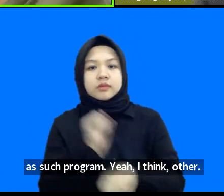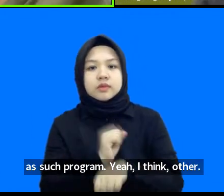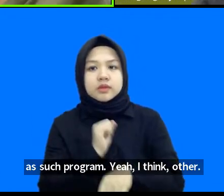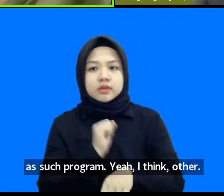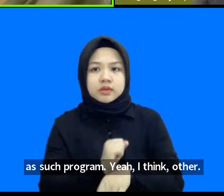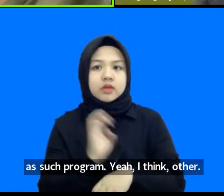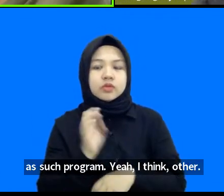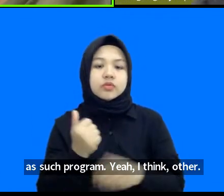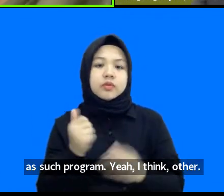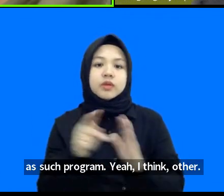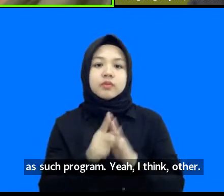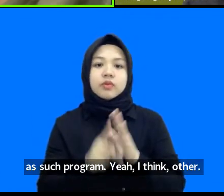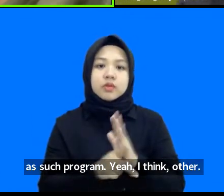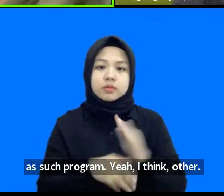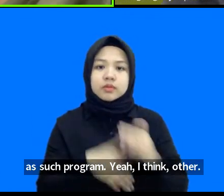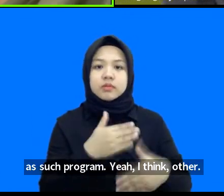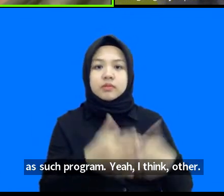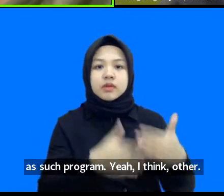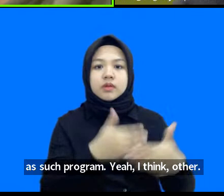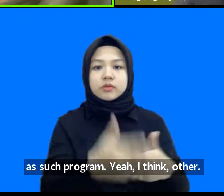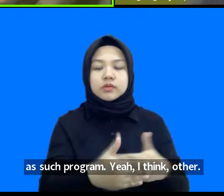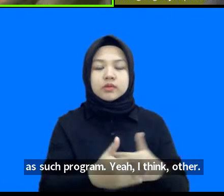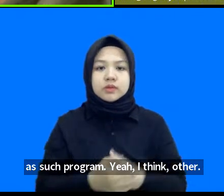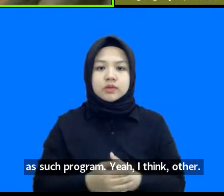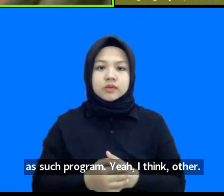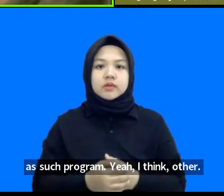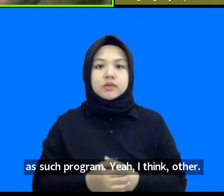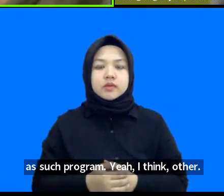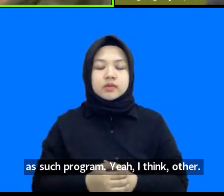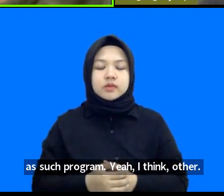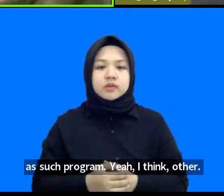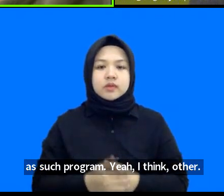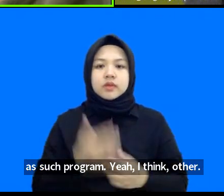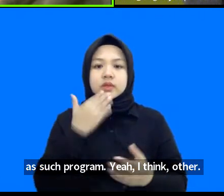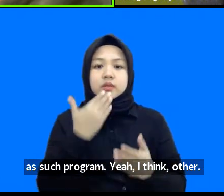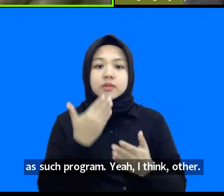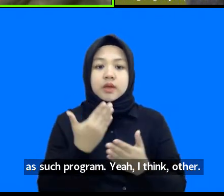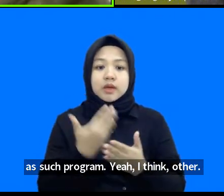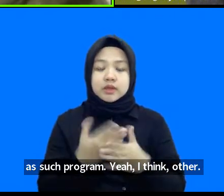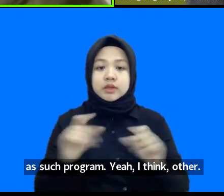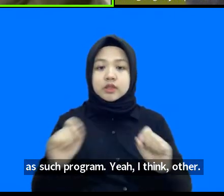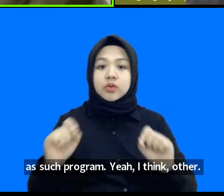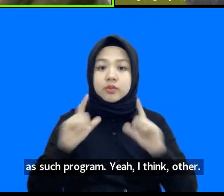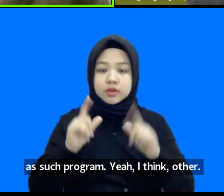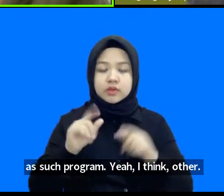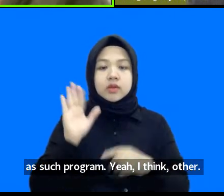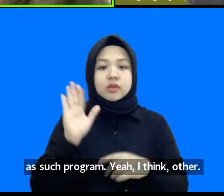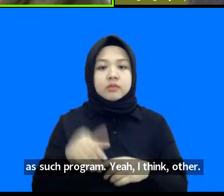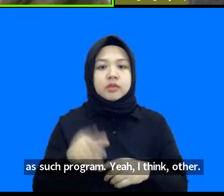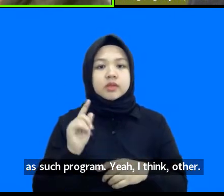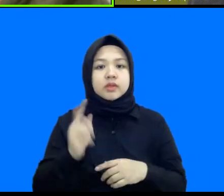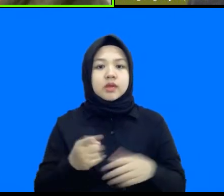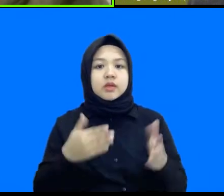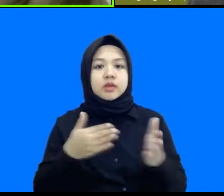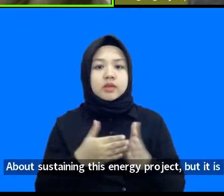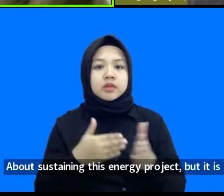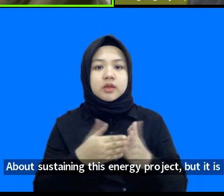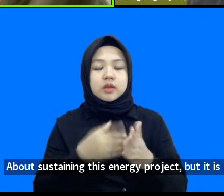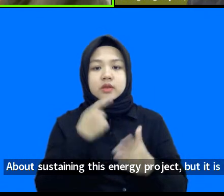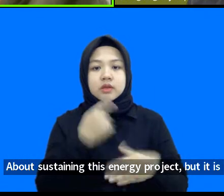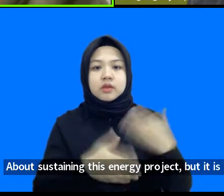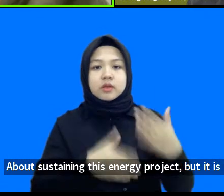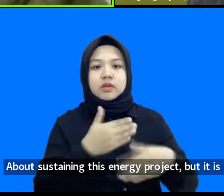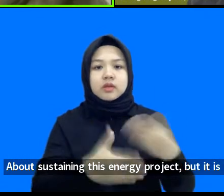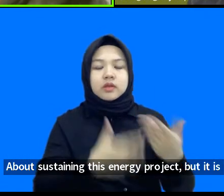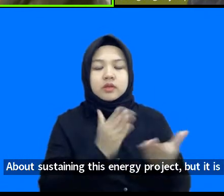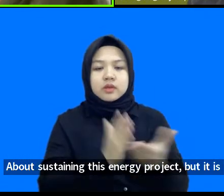you, Sheng, for the answer. So it is still a challenge about sustaining this energy project, but it is not